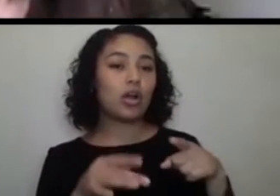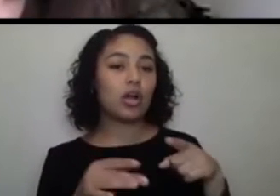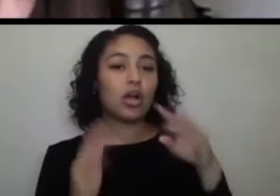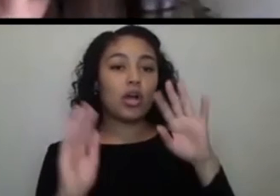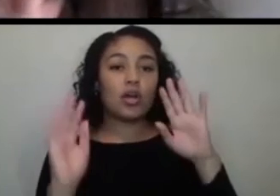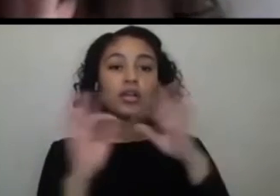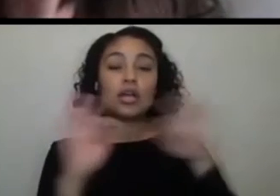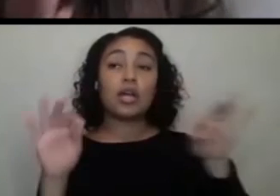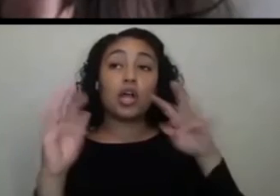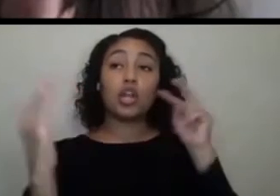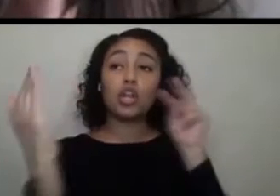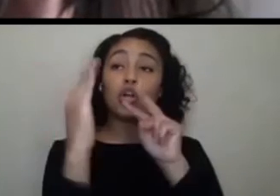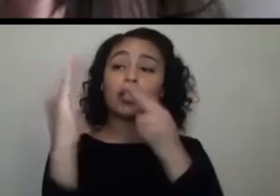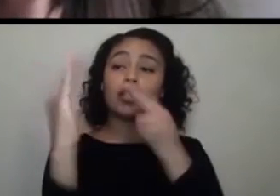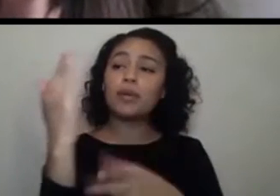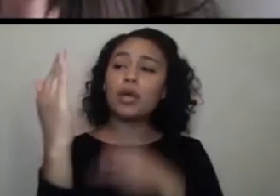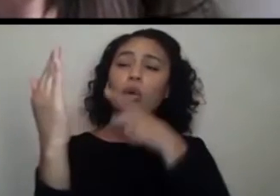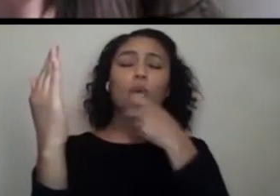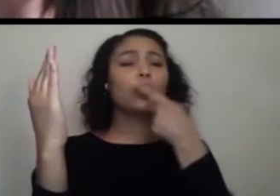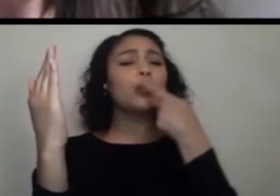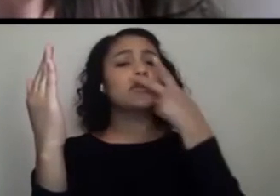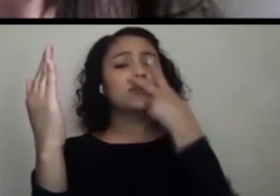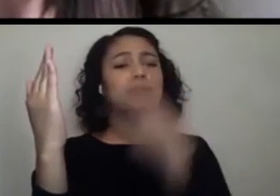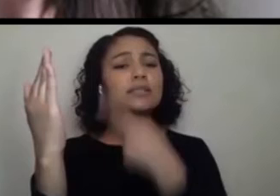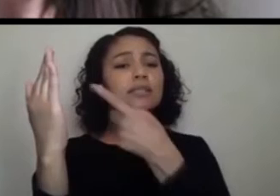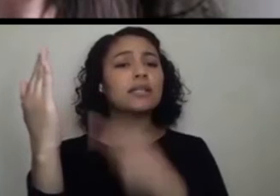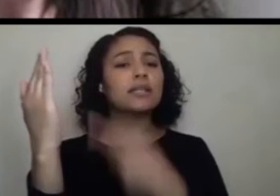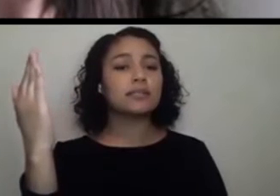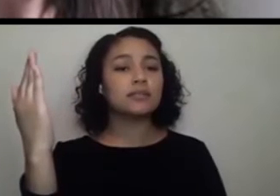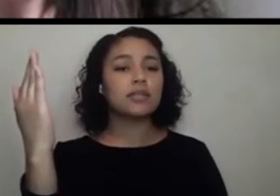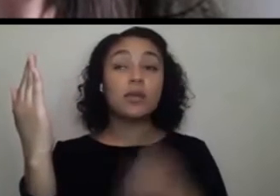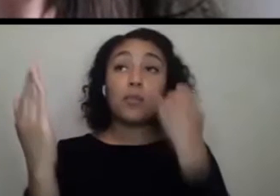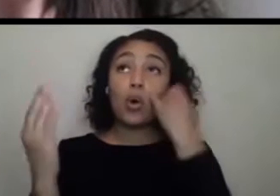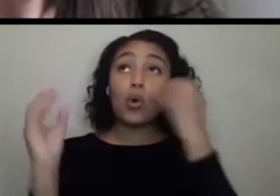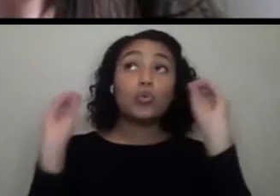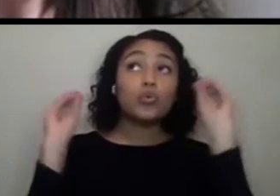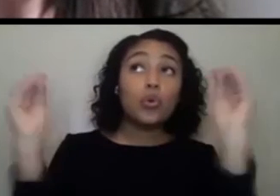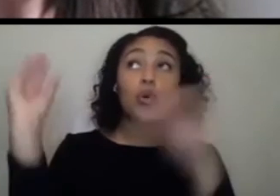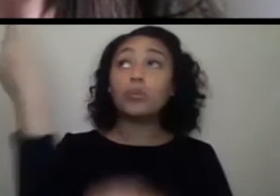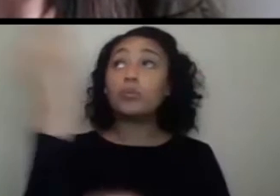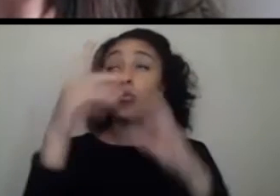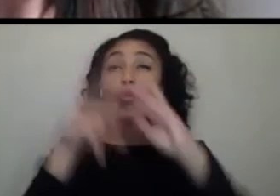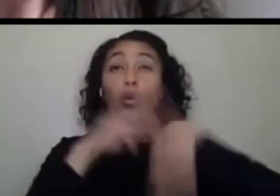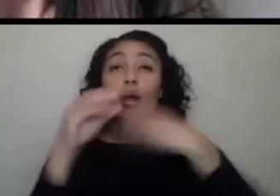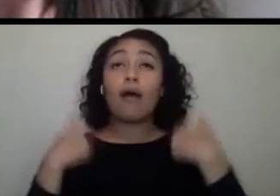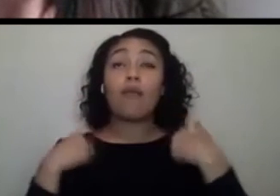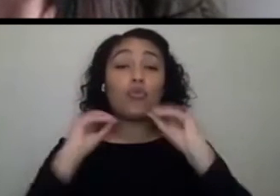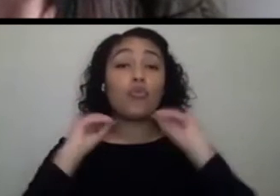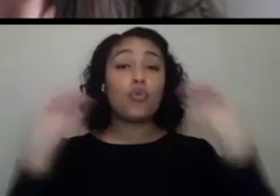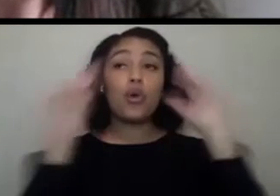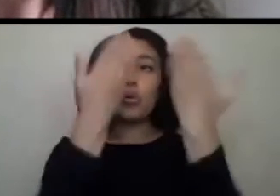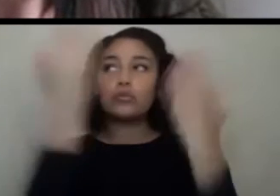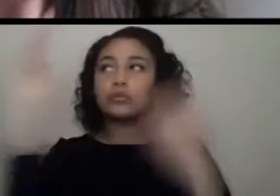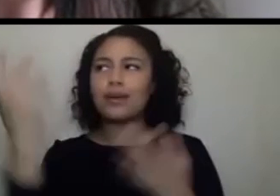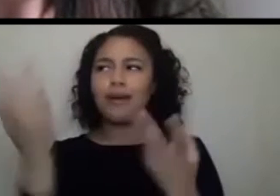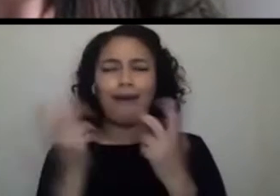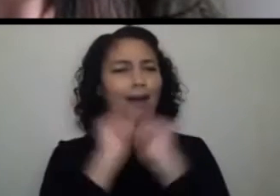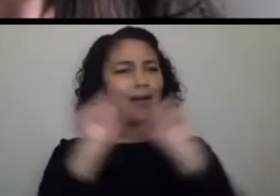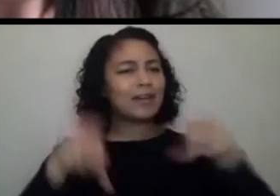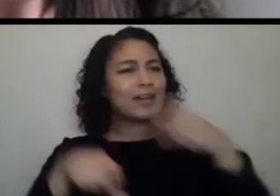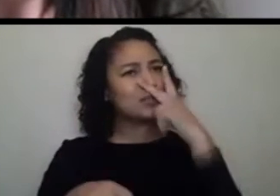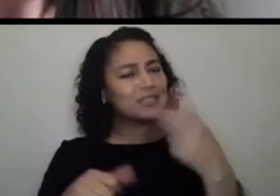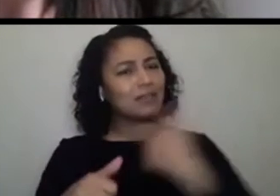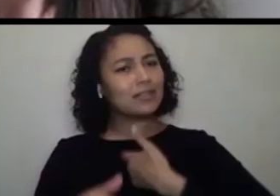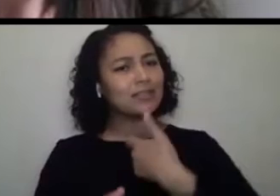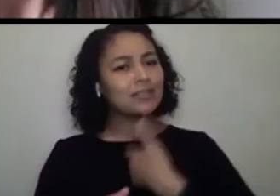that's who. Now suppose there were no mirrors in the world. What could you do to see yourself? And then the next question is answer